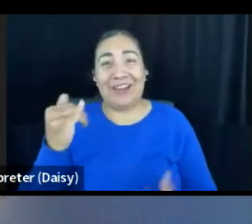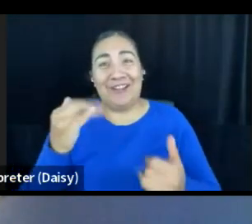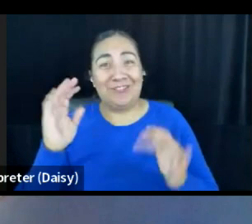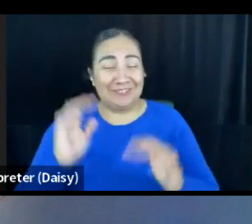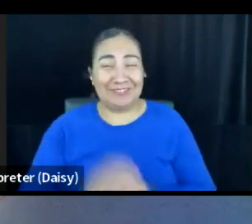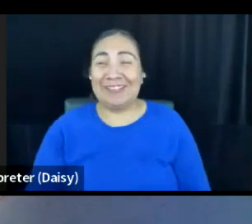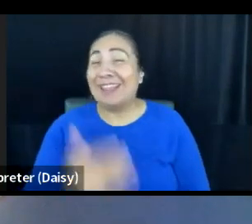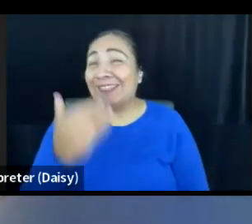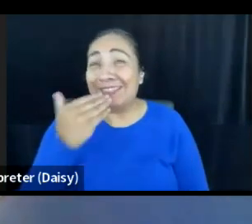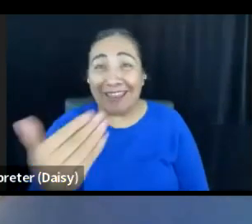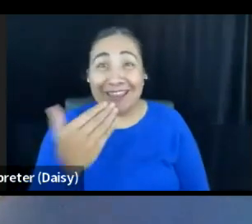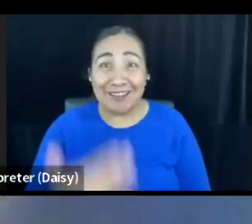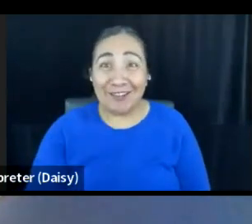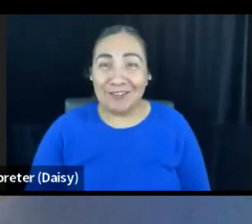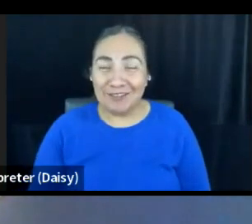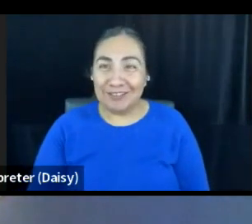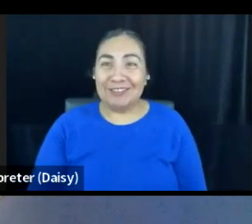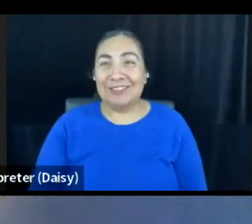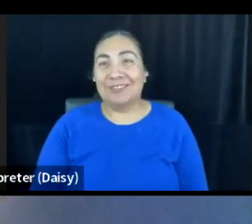Thank you, and Rachel.